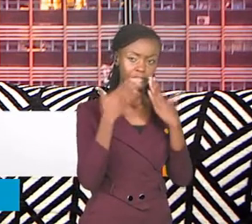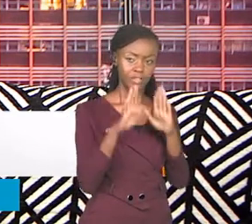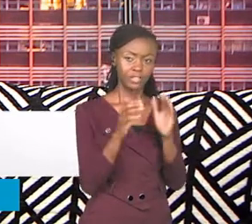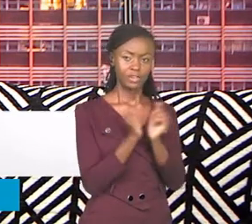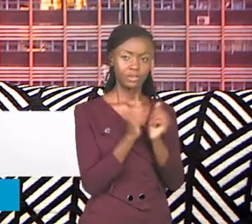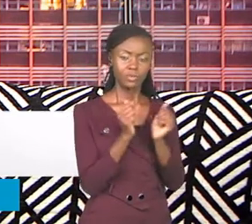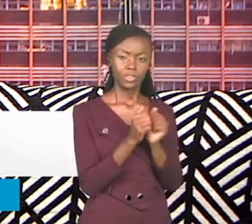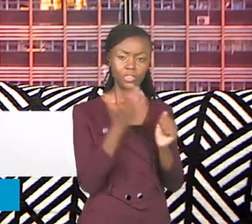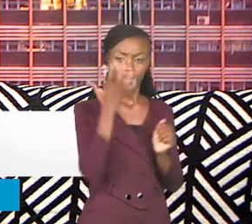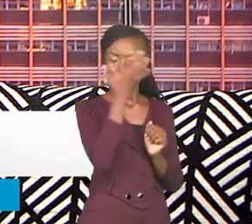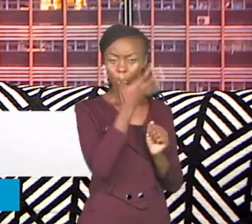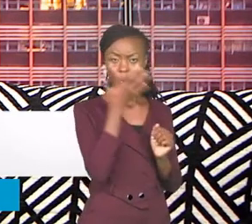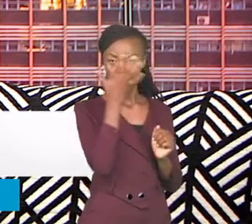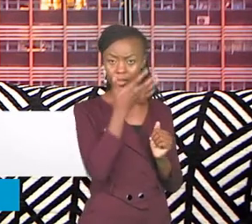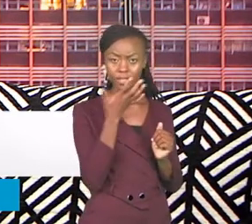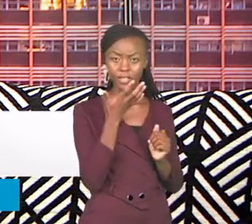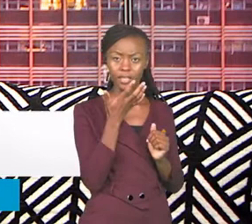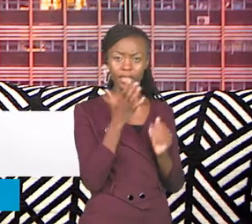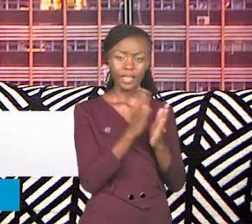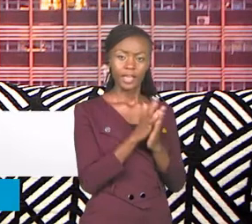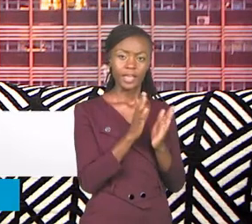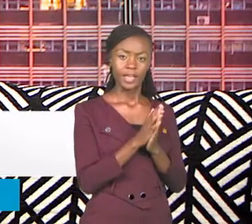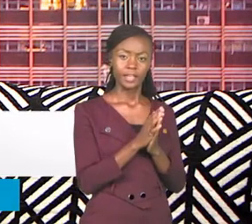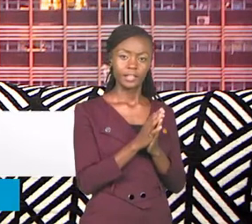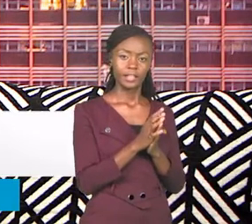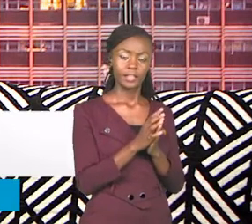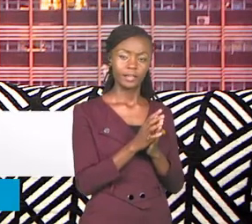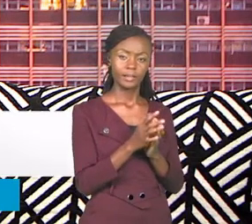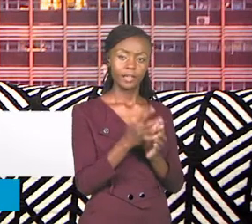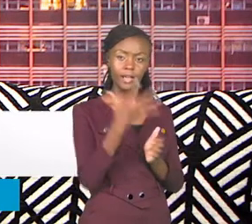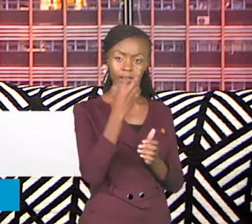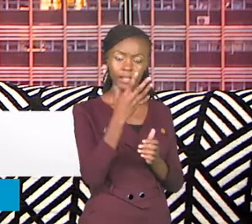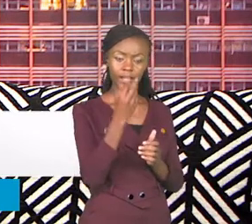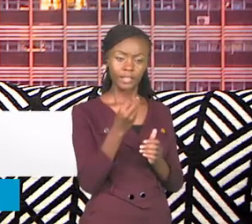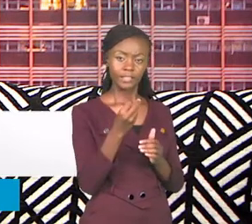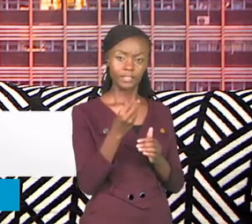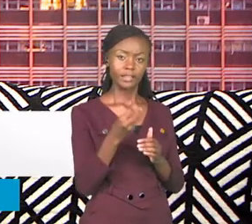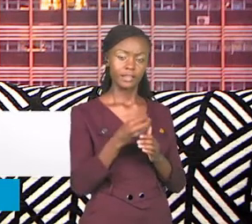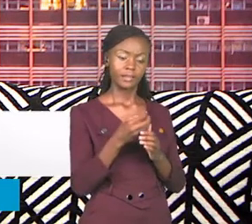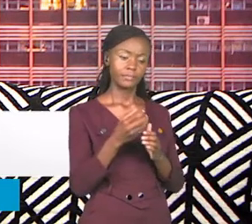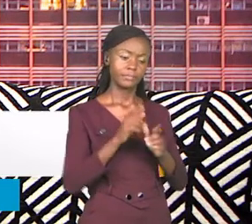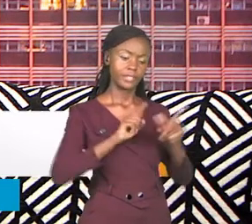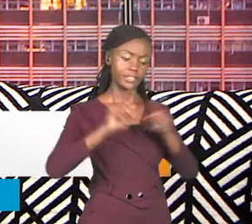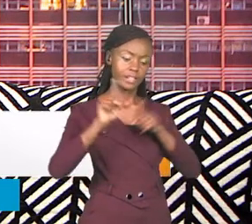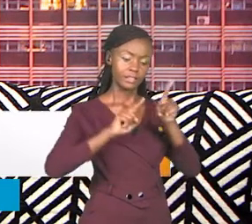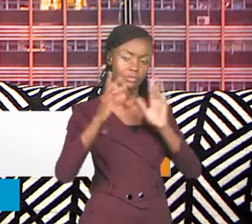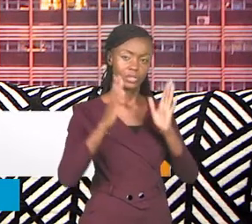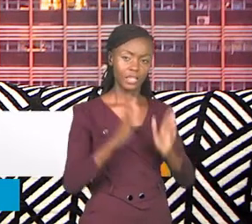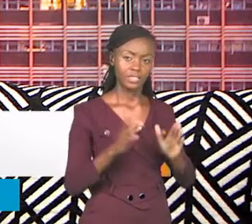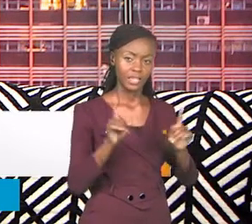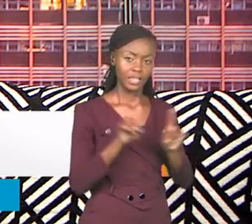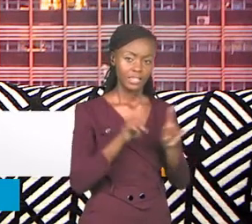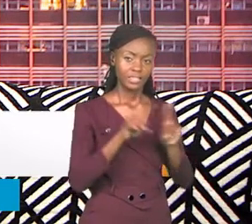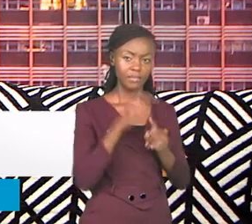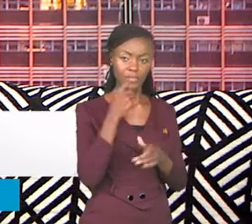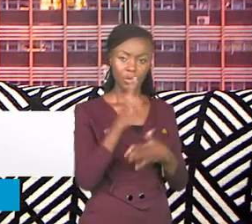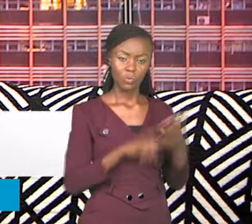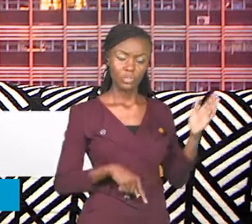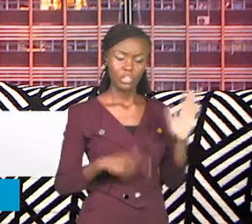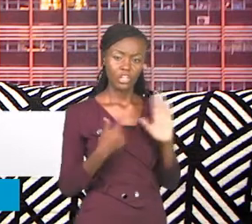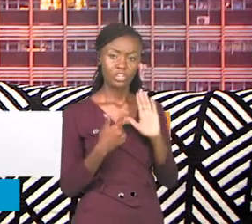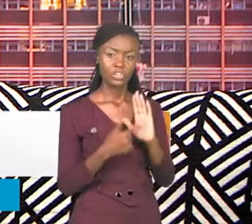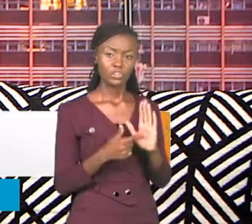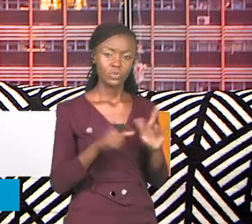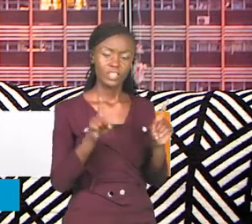the oil and gas dealers and transporters. And they're also expressing the